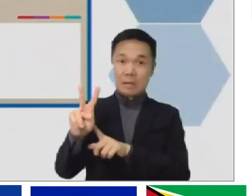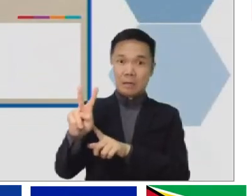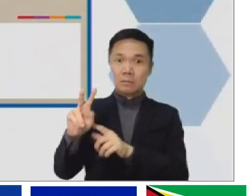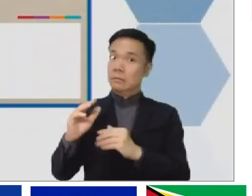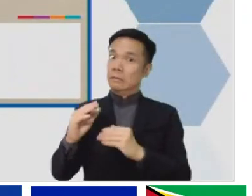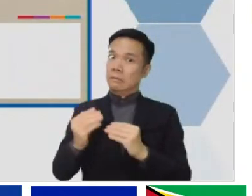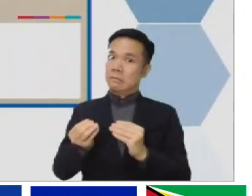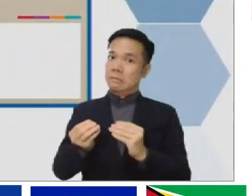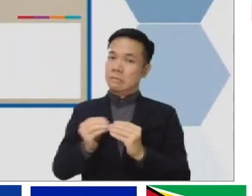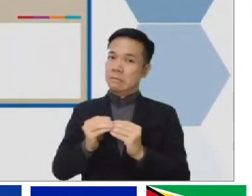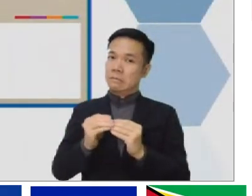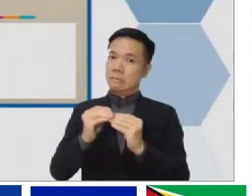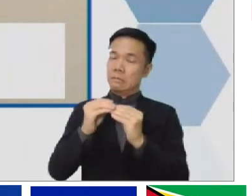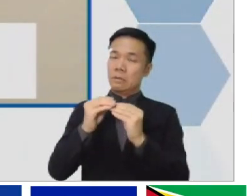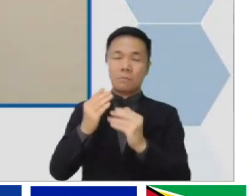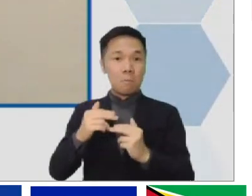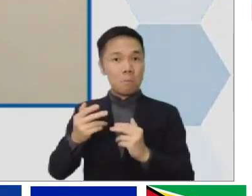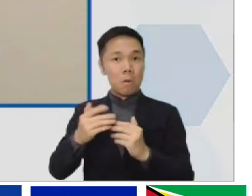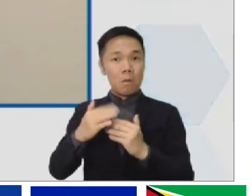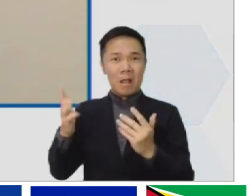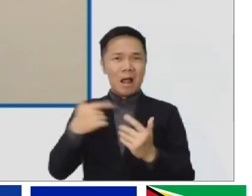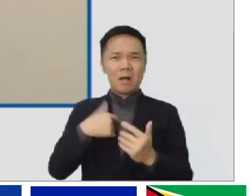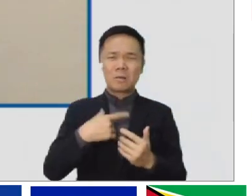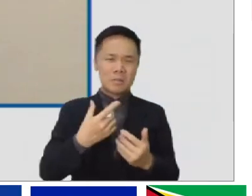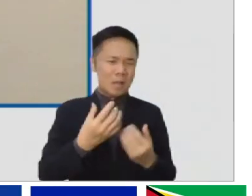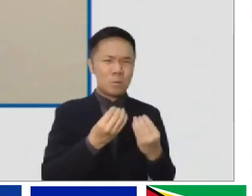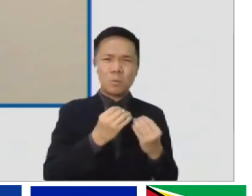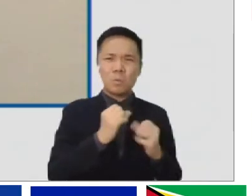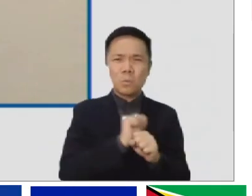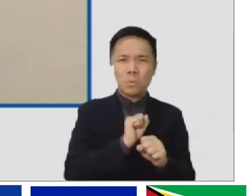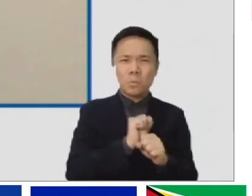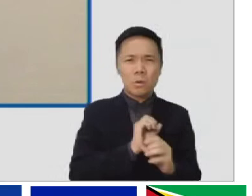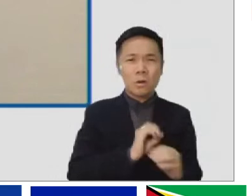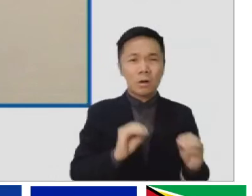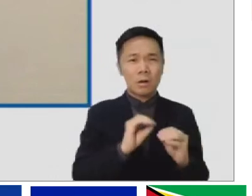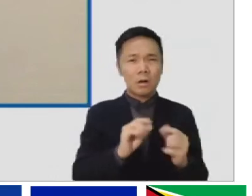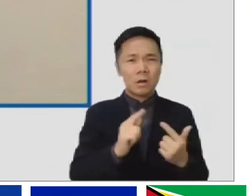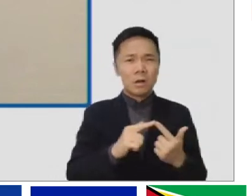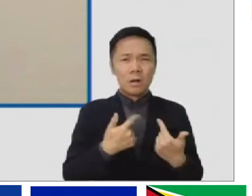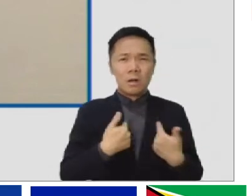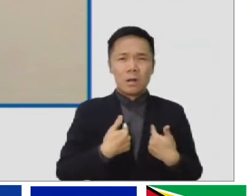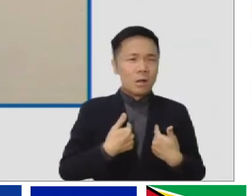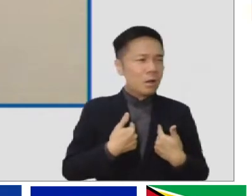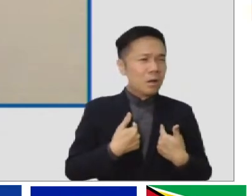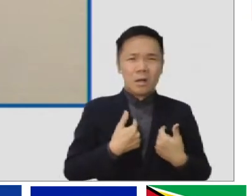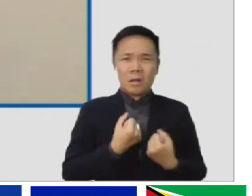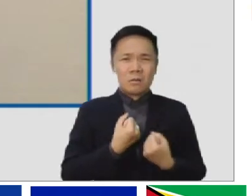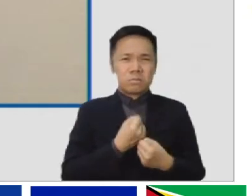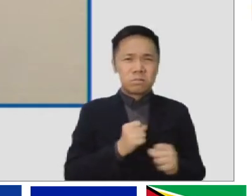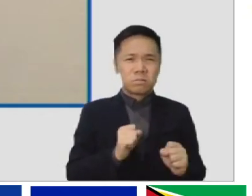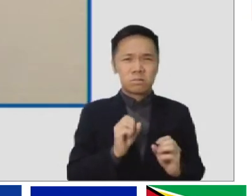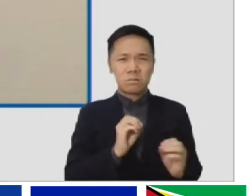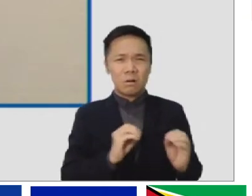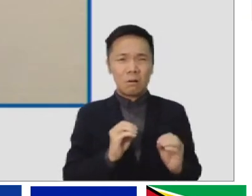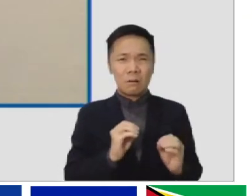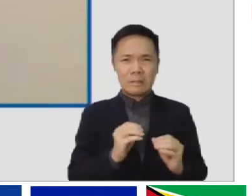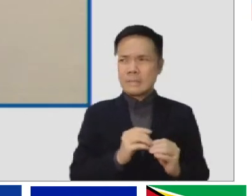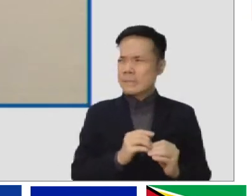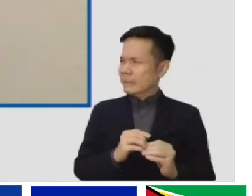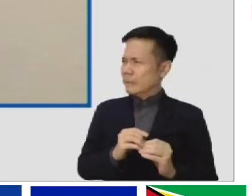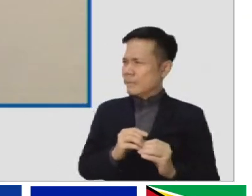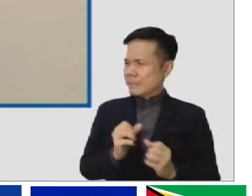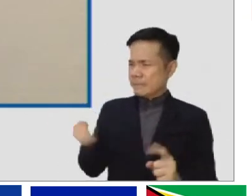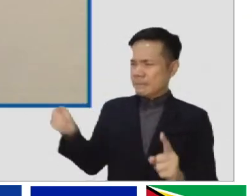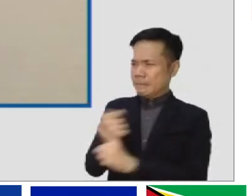stresses, losing jobs, feeling loss of security. And therefore, the major inputs would have to